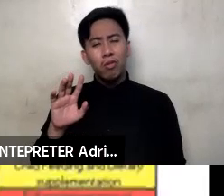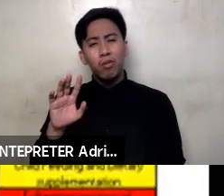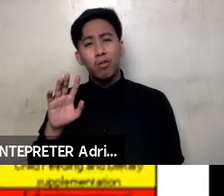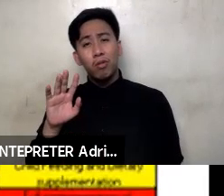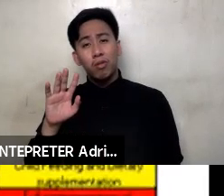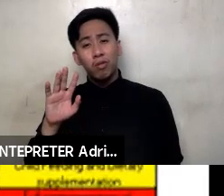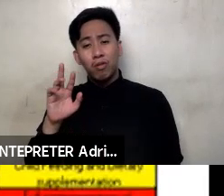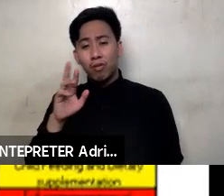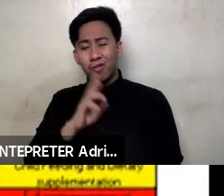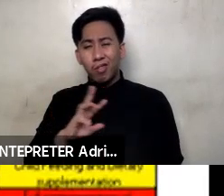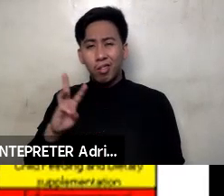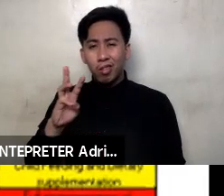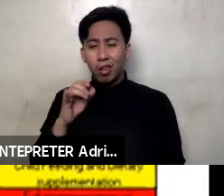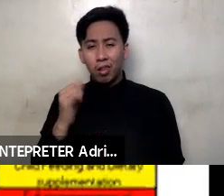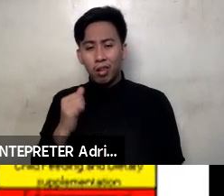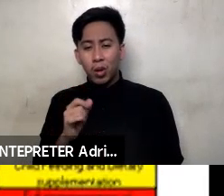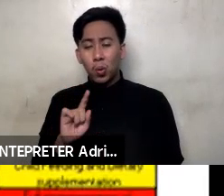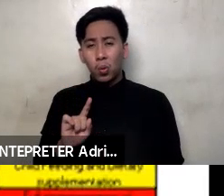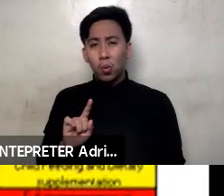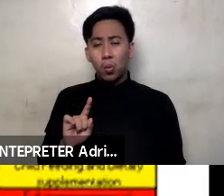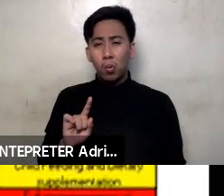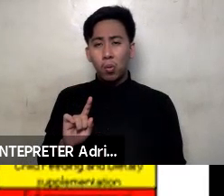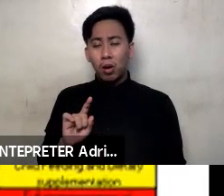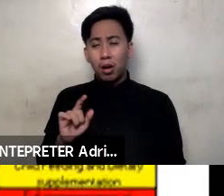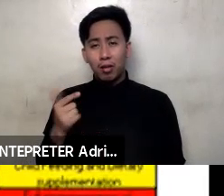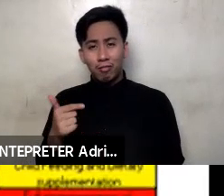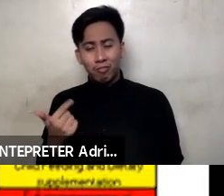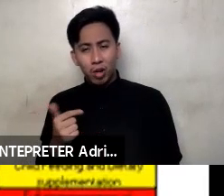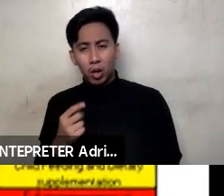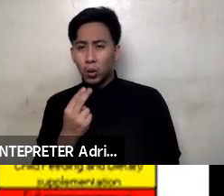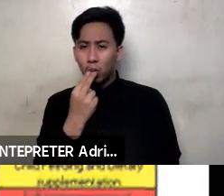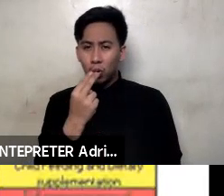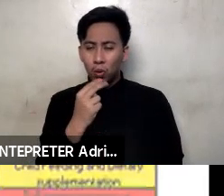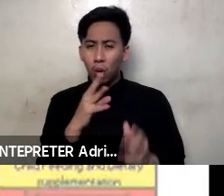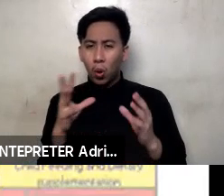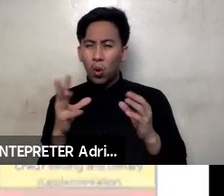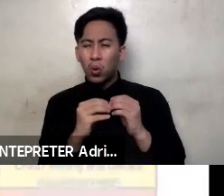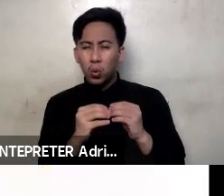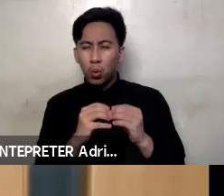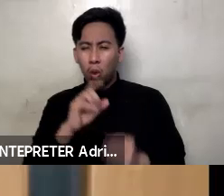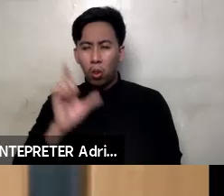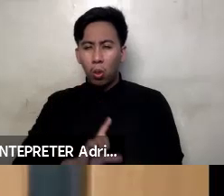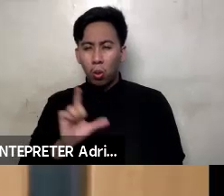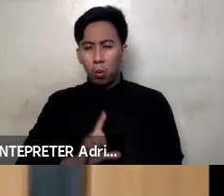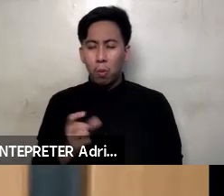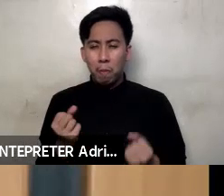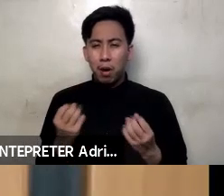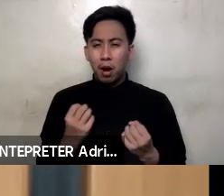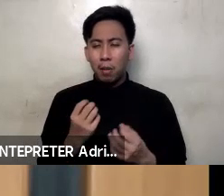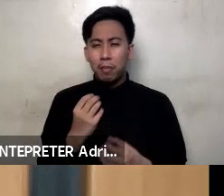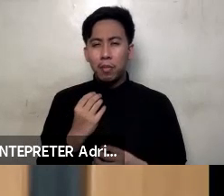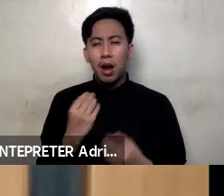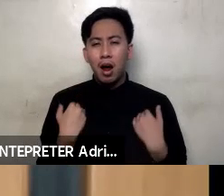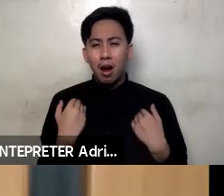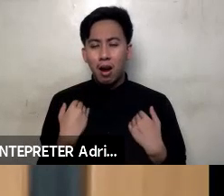only 1 green in our nutrition scorecard. Although Tacurong has its nutrition programs and